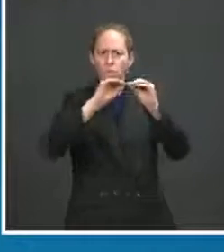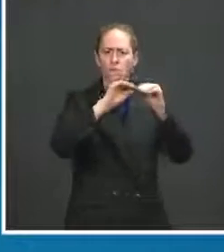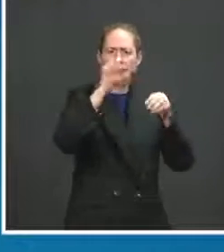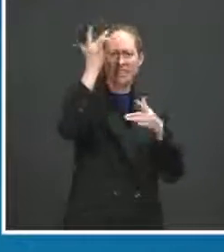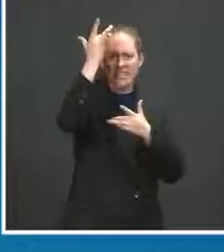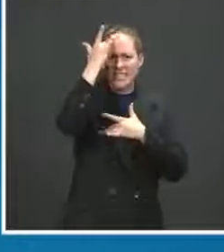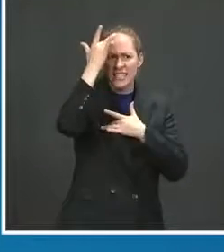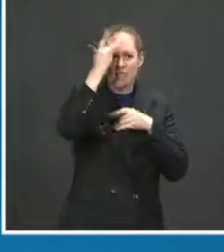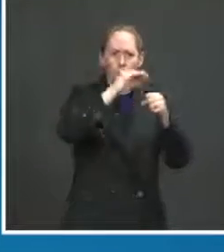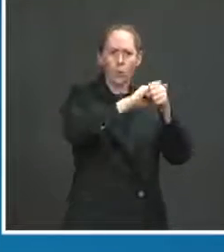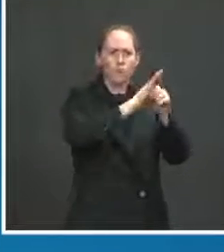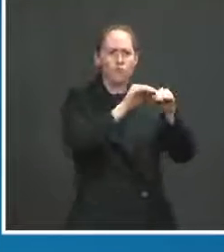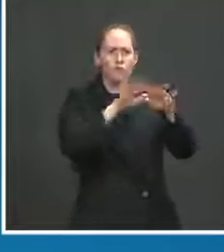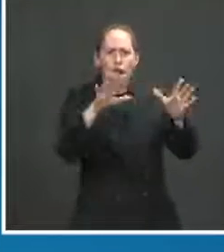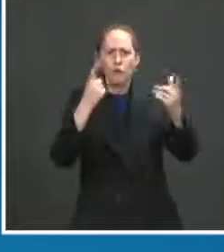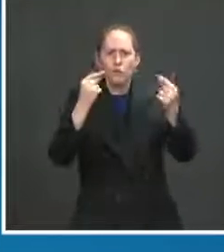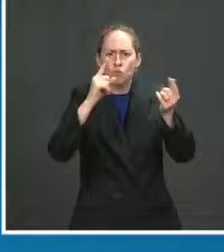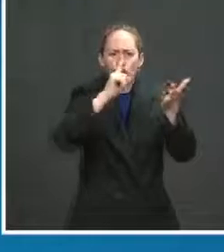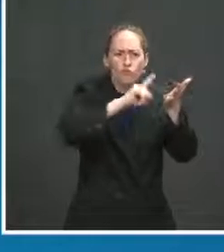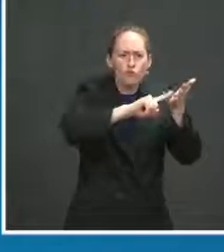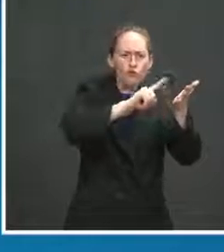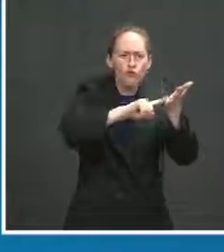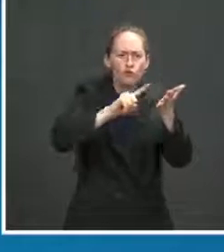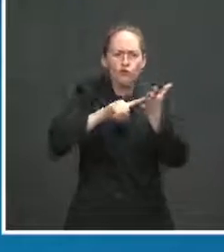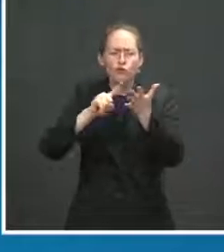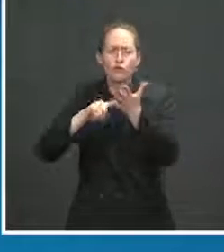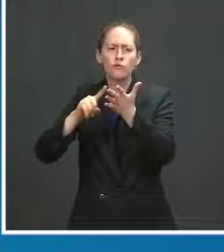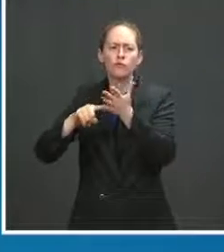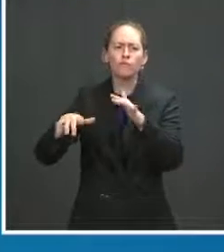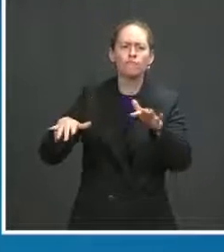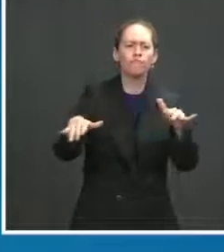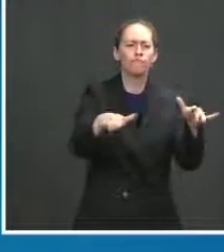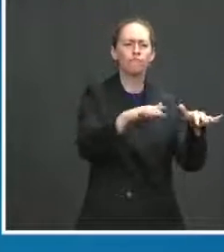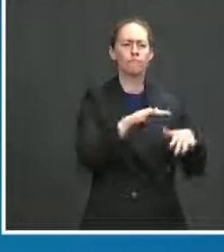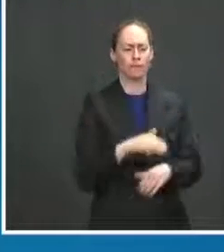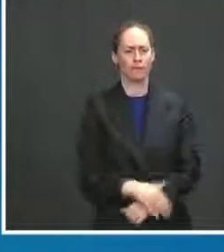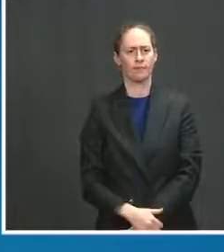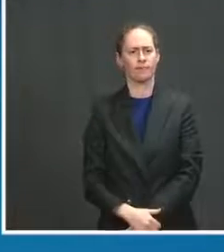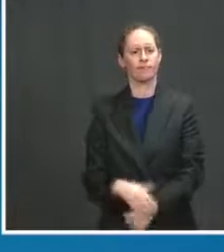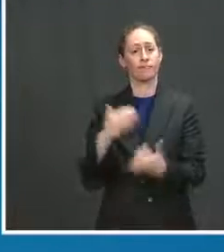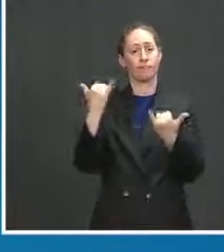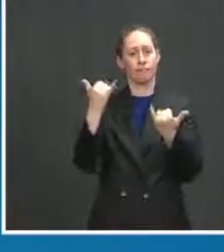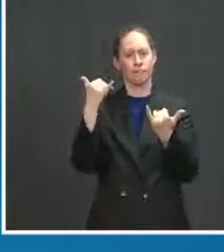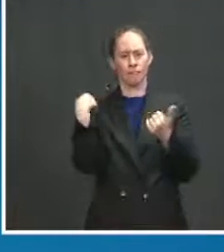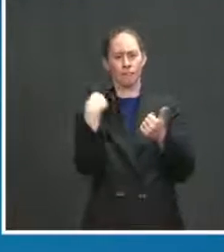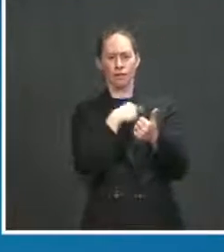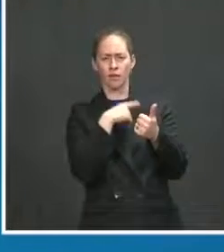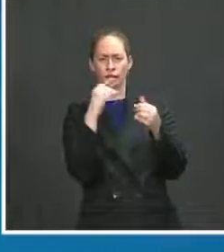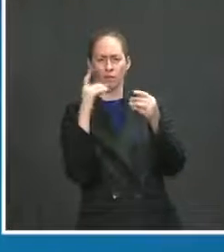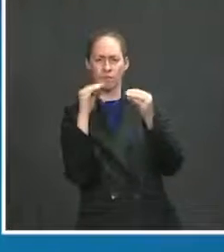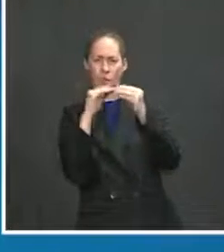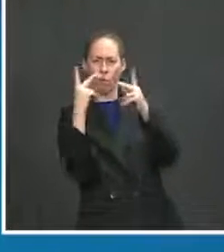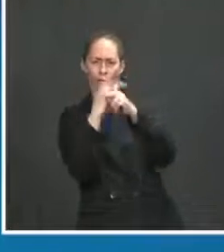pandemic and medical readiness of our fighting forces for the future.